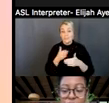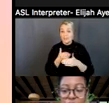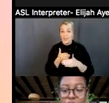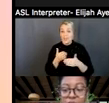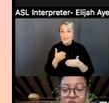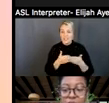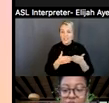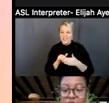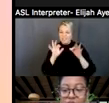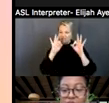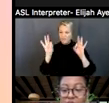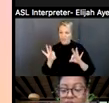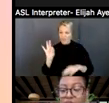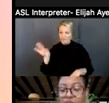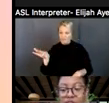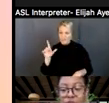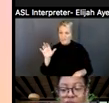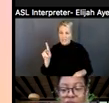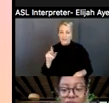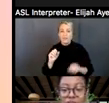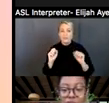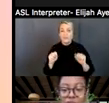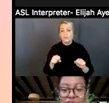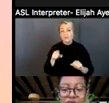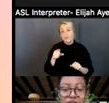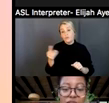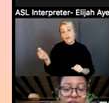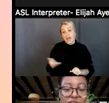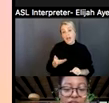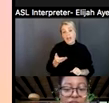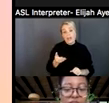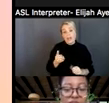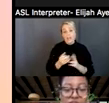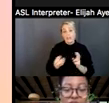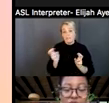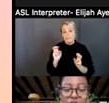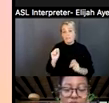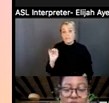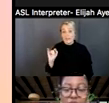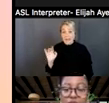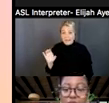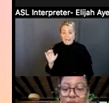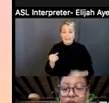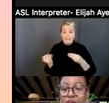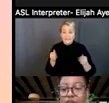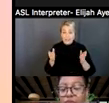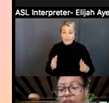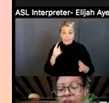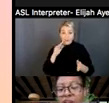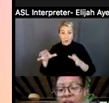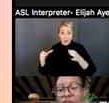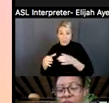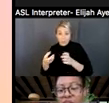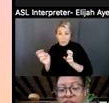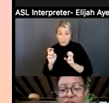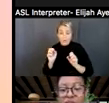that form that will be dropped in the link. It could be you hiring a somatics facilitator to lead a session for your node or group. You could be